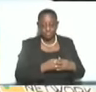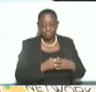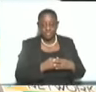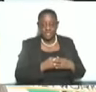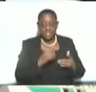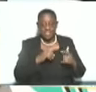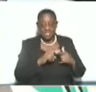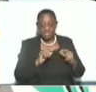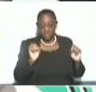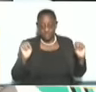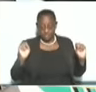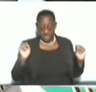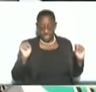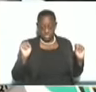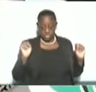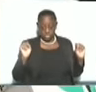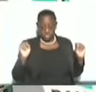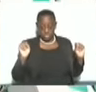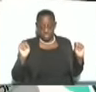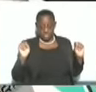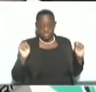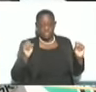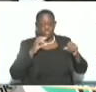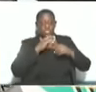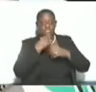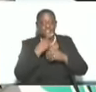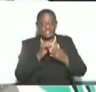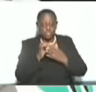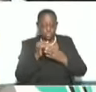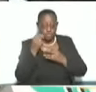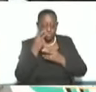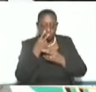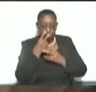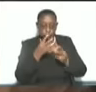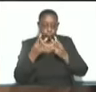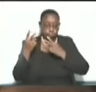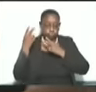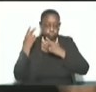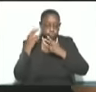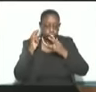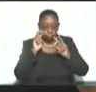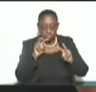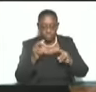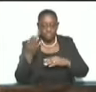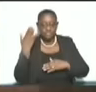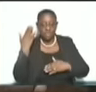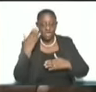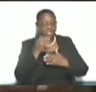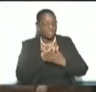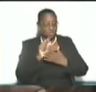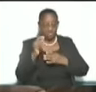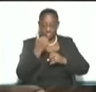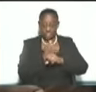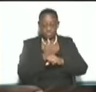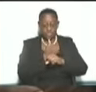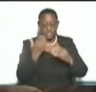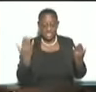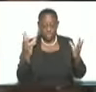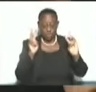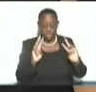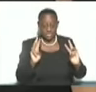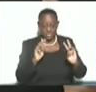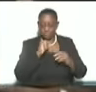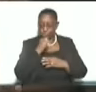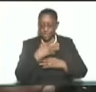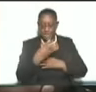example, you want to make sure that the bar touches the chest. And we're going to review all of this before the event. And that's it. Your check on sports for you here on this Wednesday.